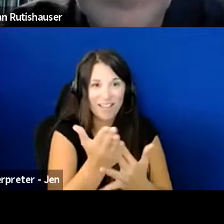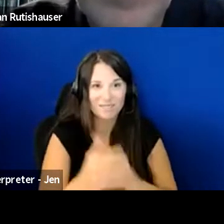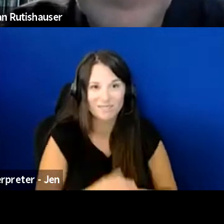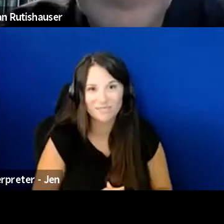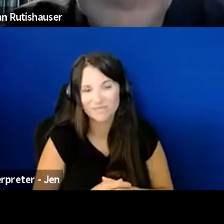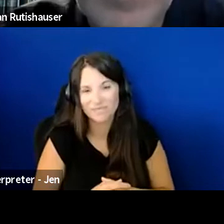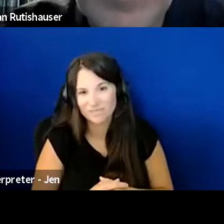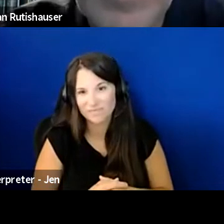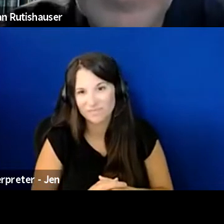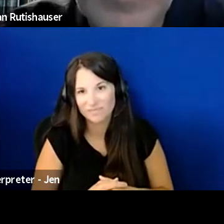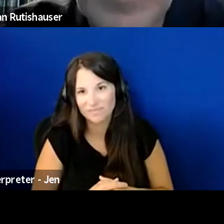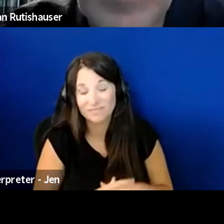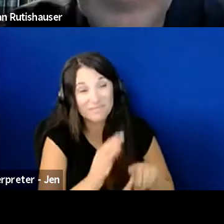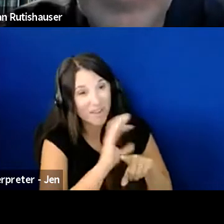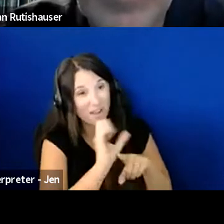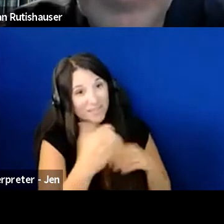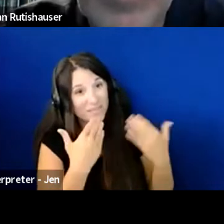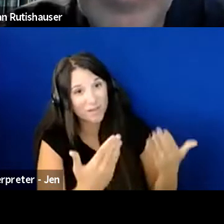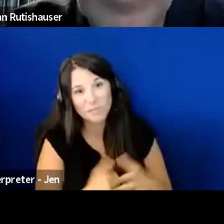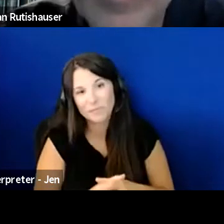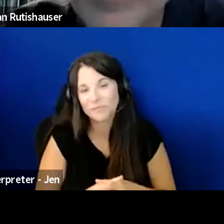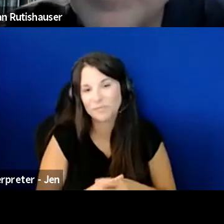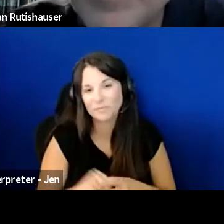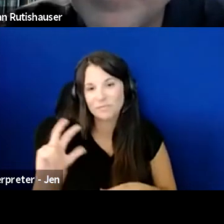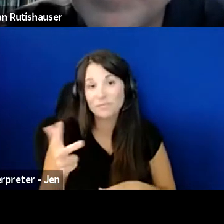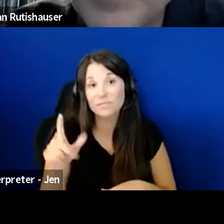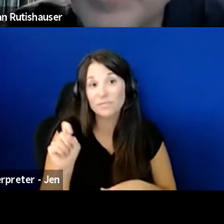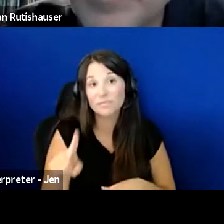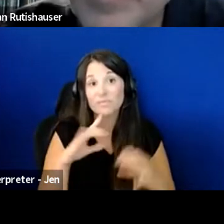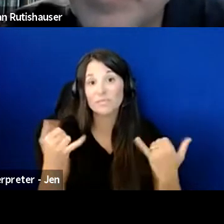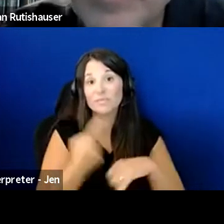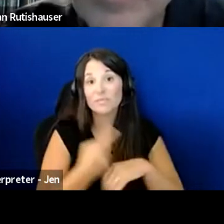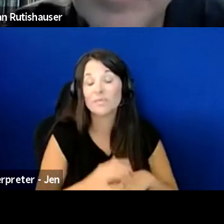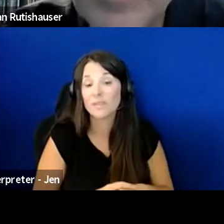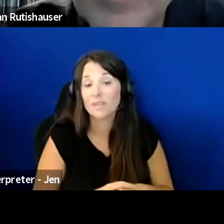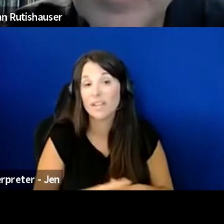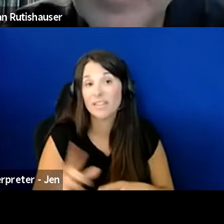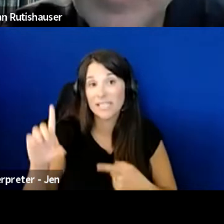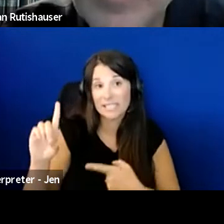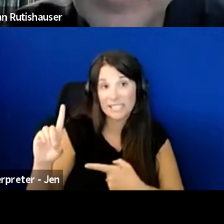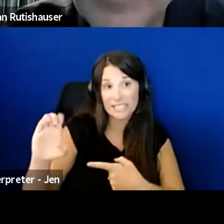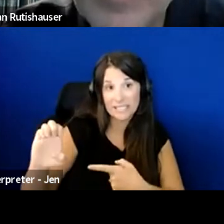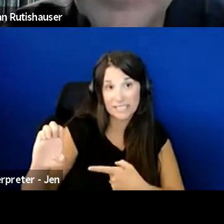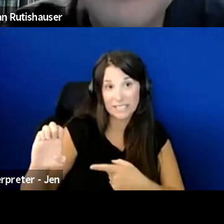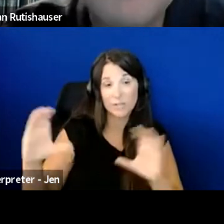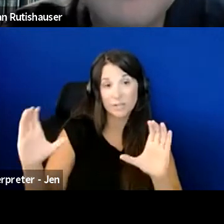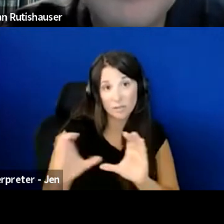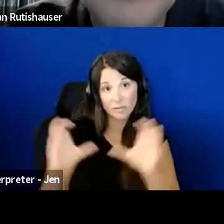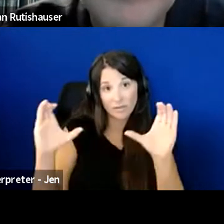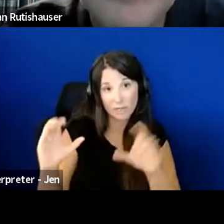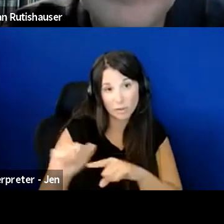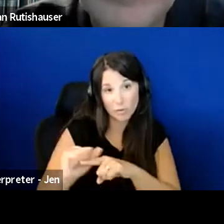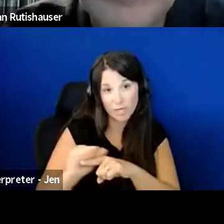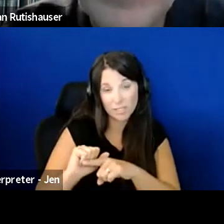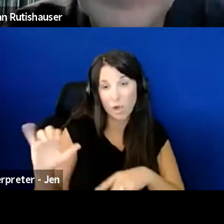All right, awesome. Thank you for this. Our third question for today. The DE certification trainings and bootcamp sessions are